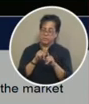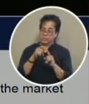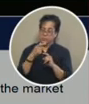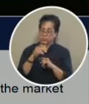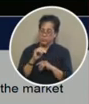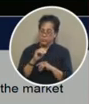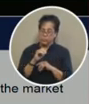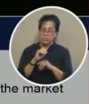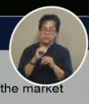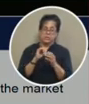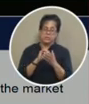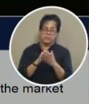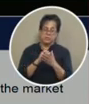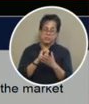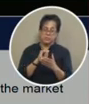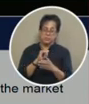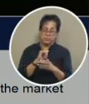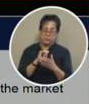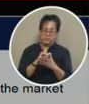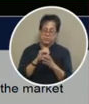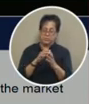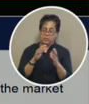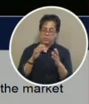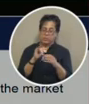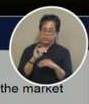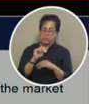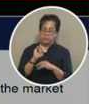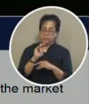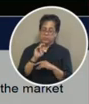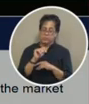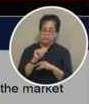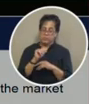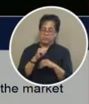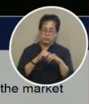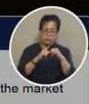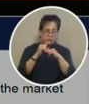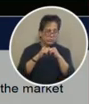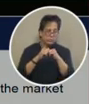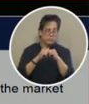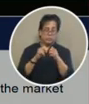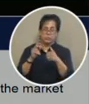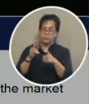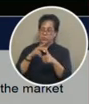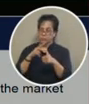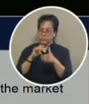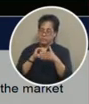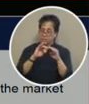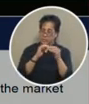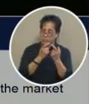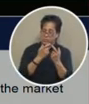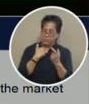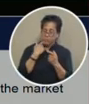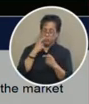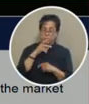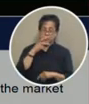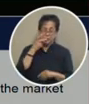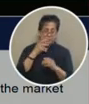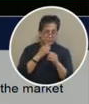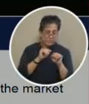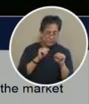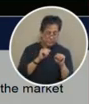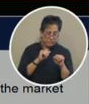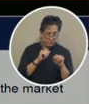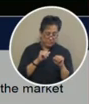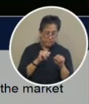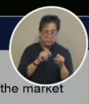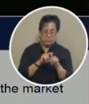to maintain a lot of the infrastructure, as well as the priorities that council has had for public safety.